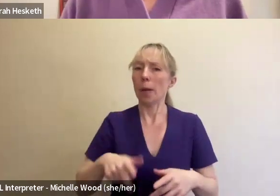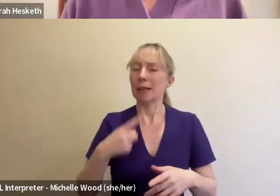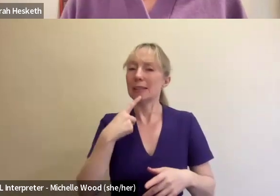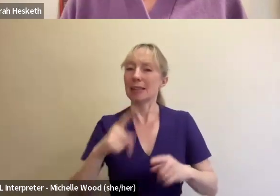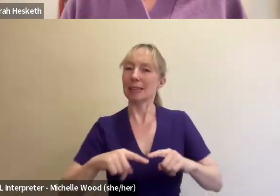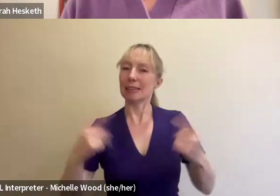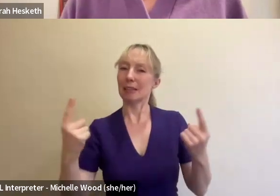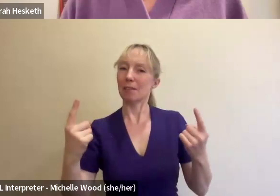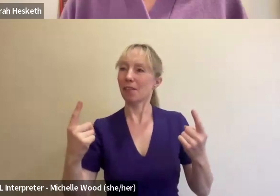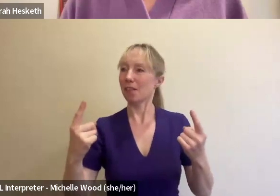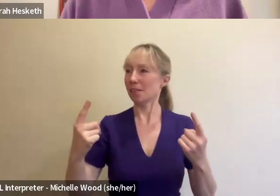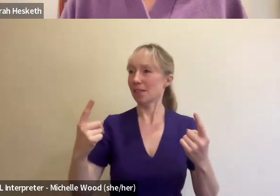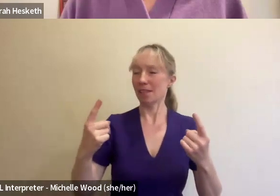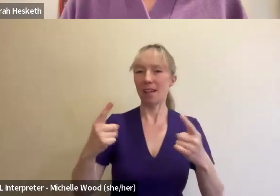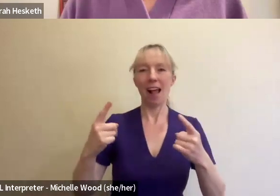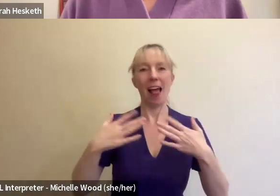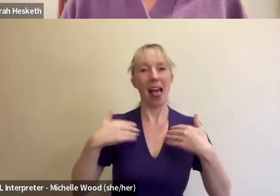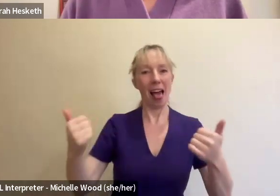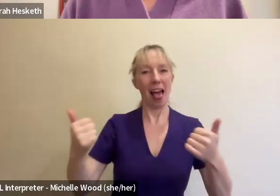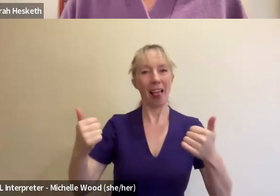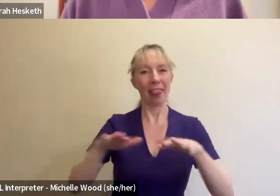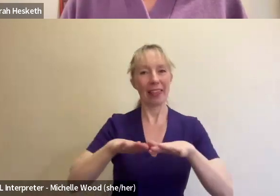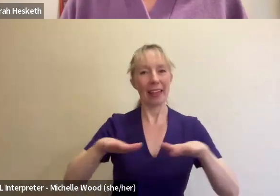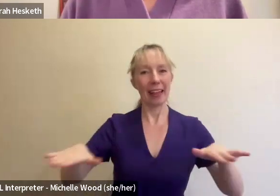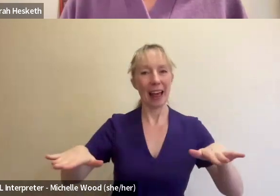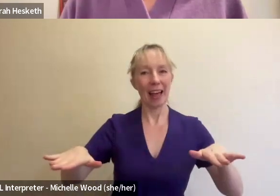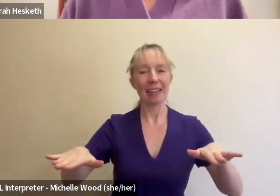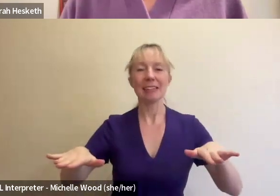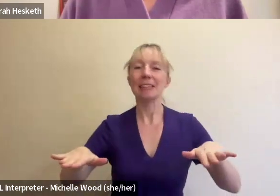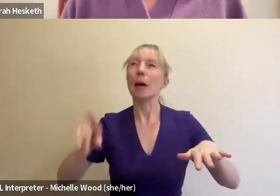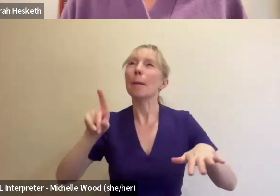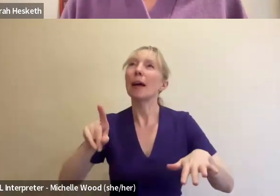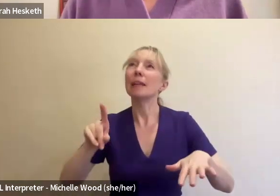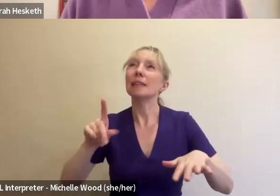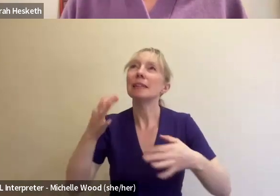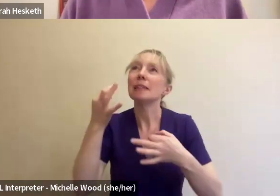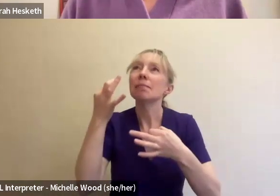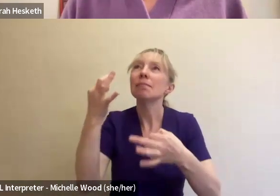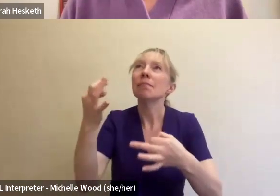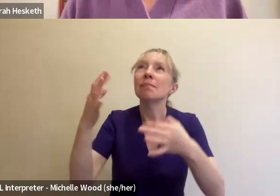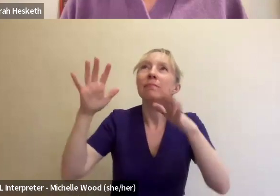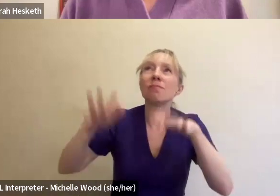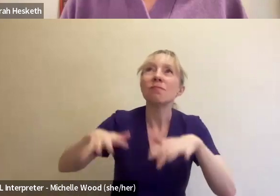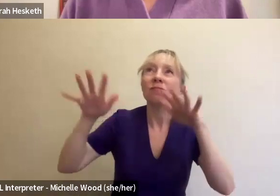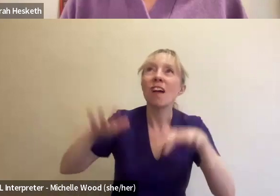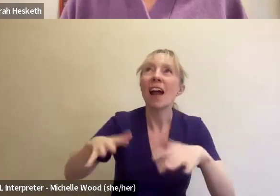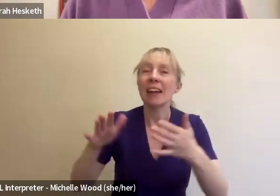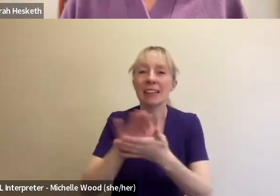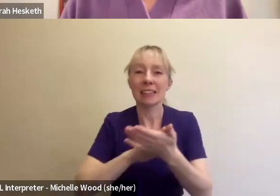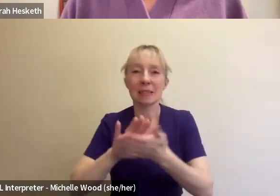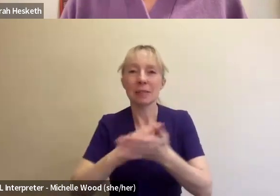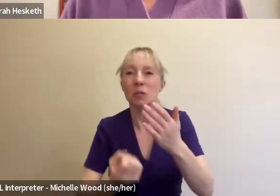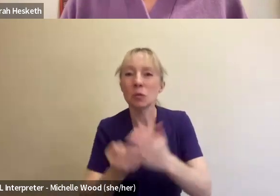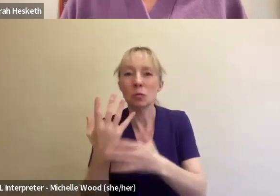that receives the seasonal rains it earns for its productivity and well-being of all living